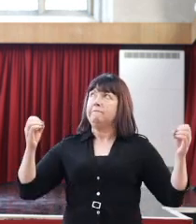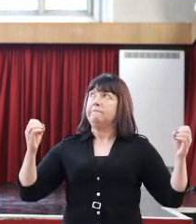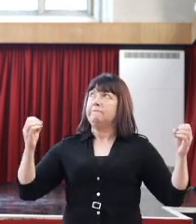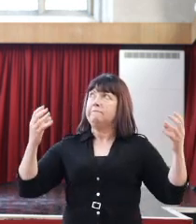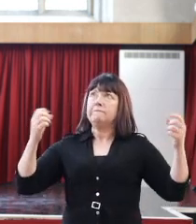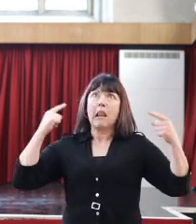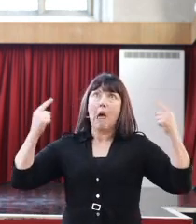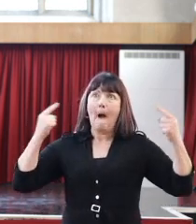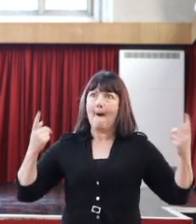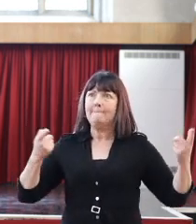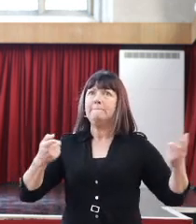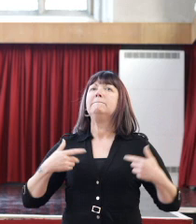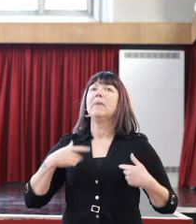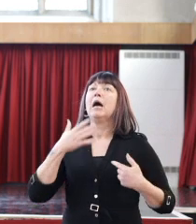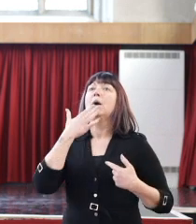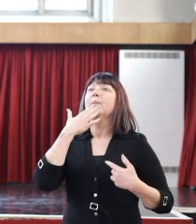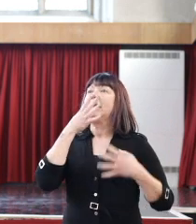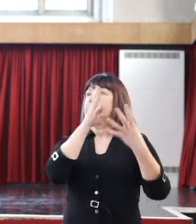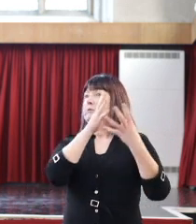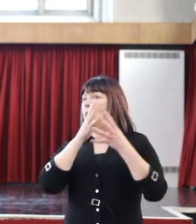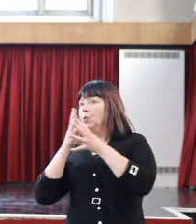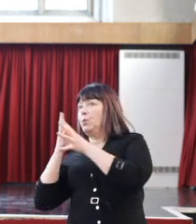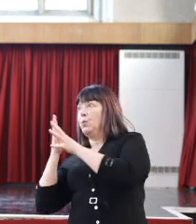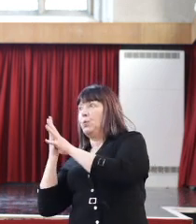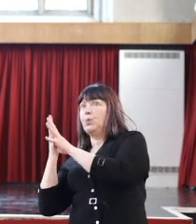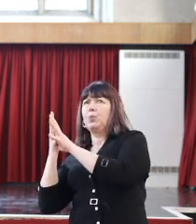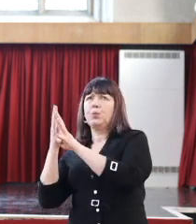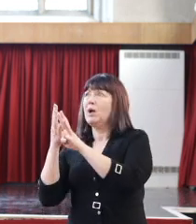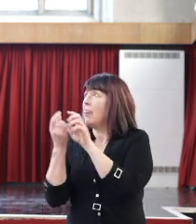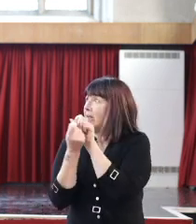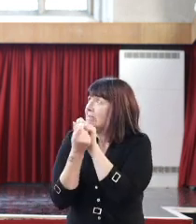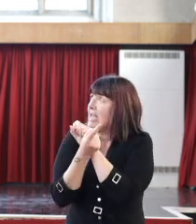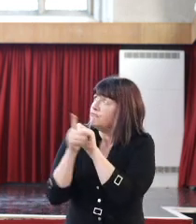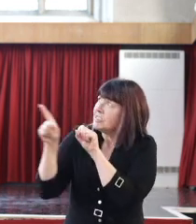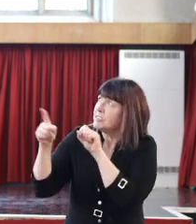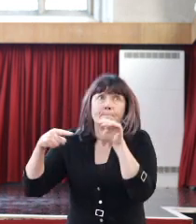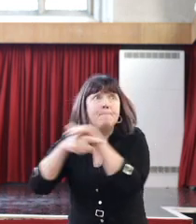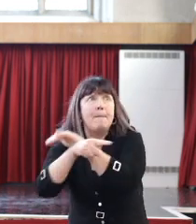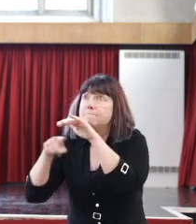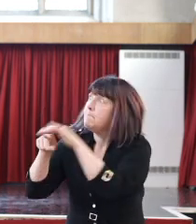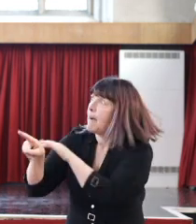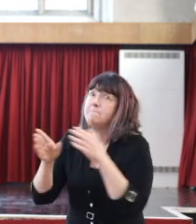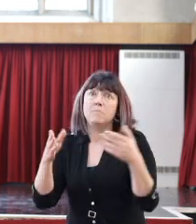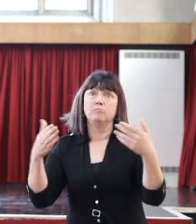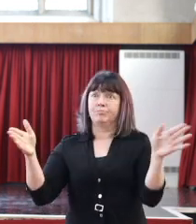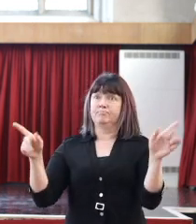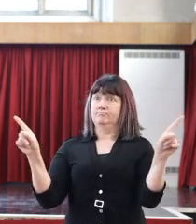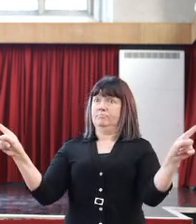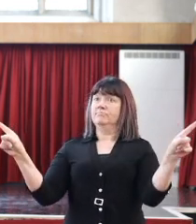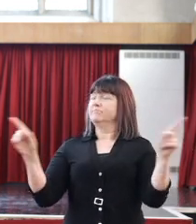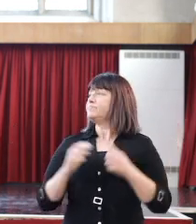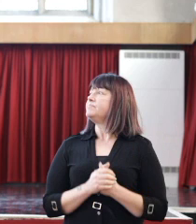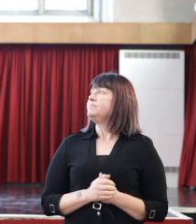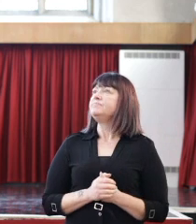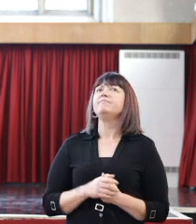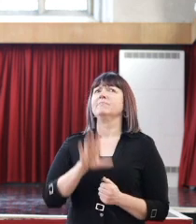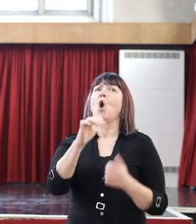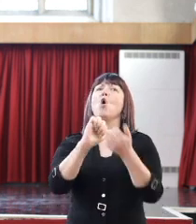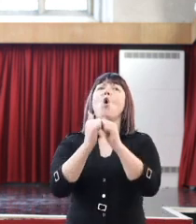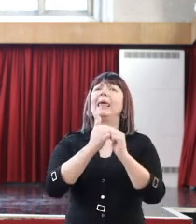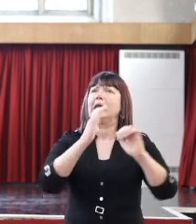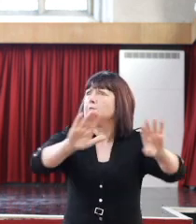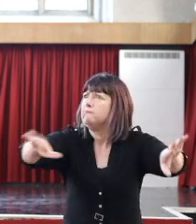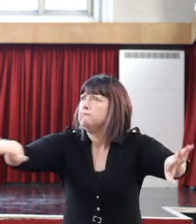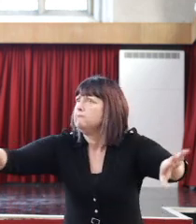sound, please make your way safely using the closest exit. And colleagues from the hall have advised that they will come through and make sure that you are